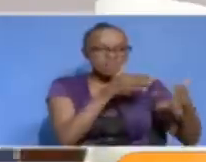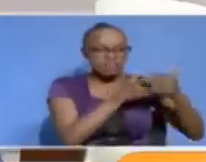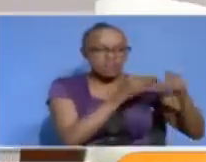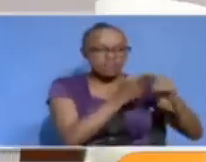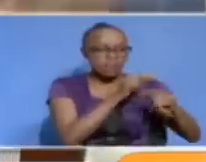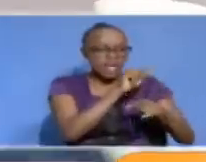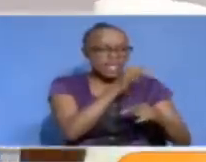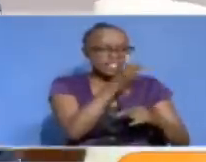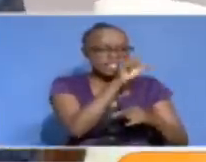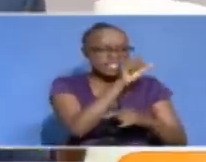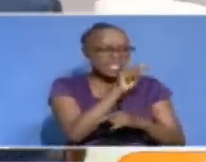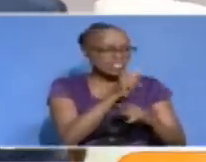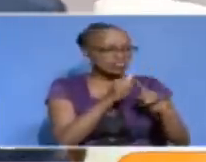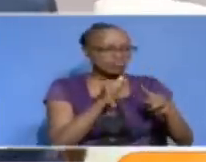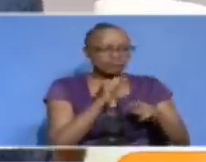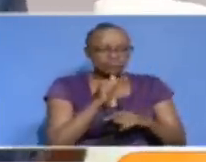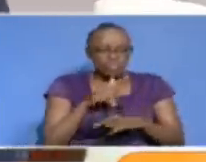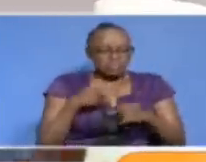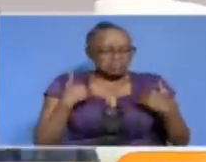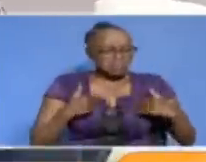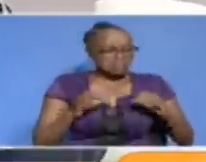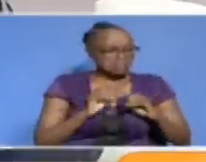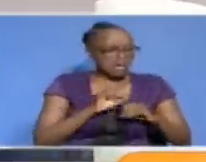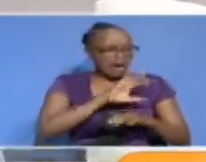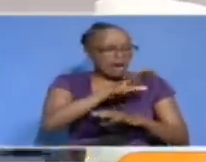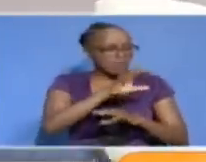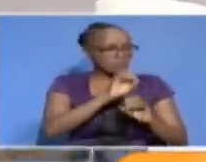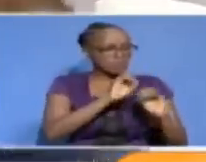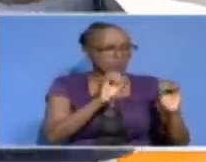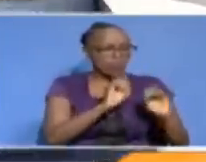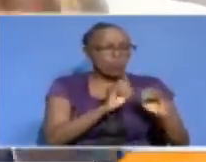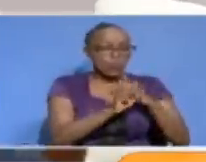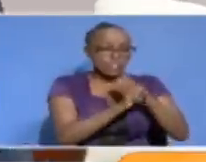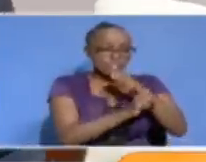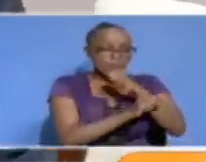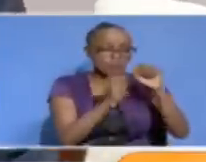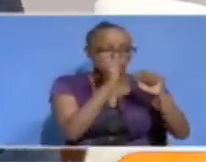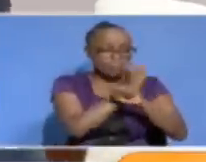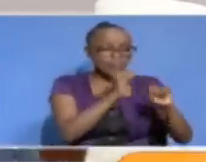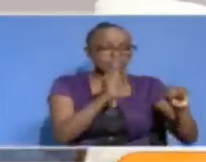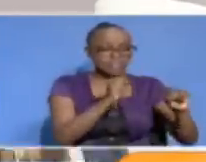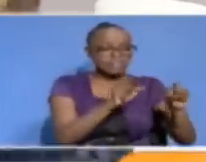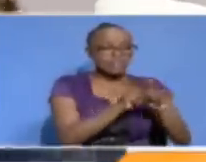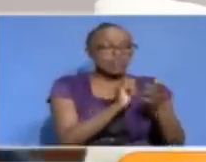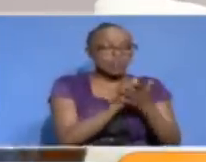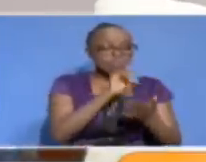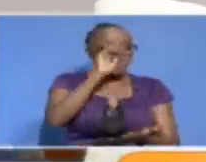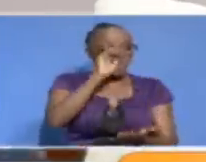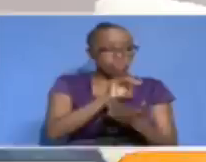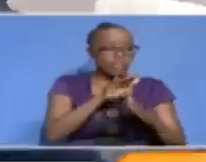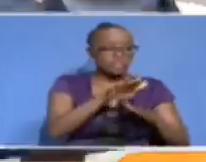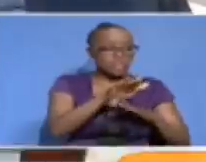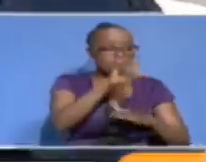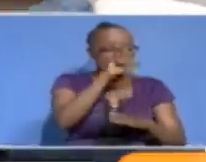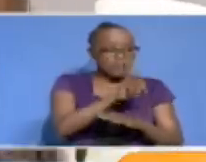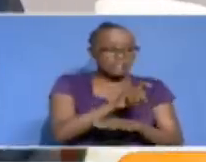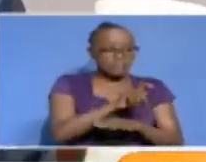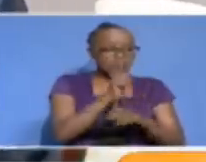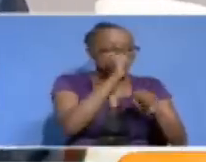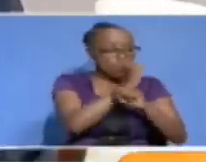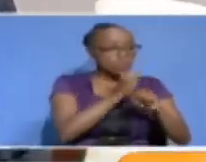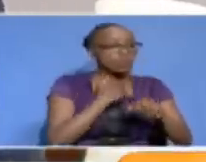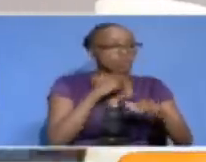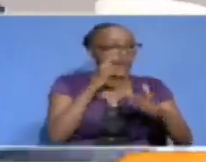Their ban is coming from NTSA, not from the county. But in as much as we support the president and want to decongest the city, lazima tuende vile rais